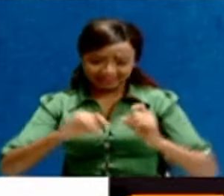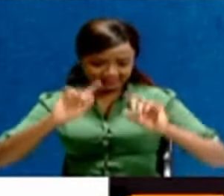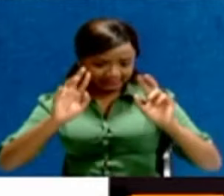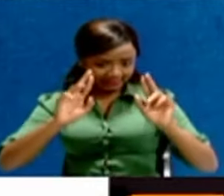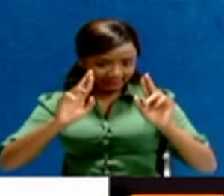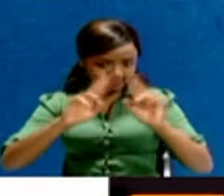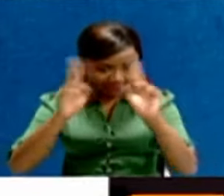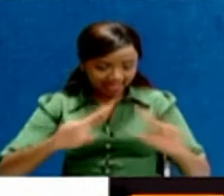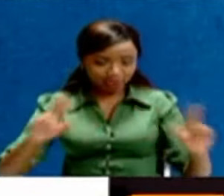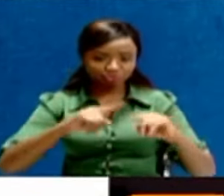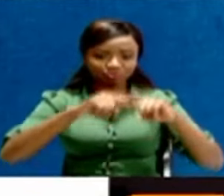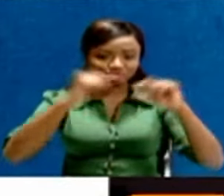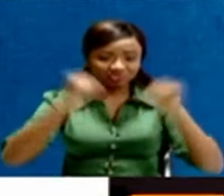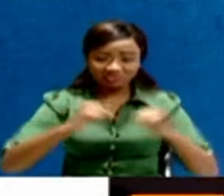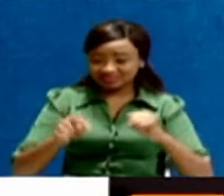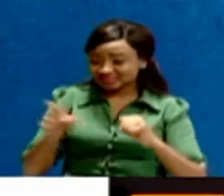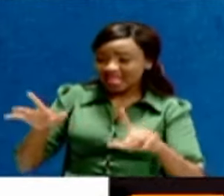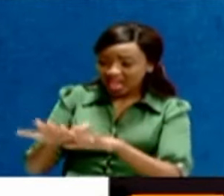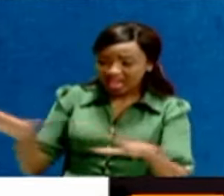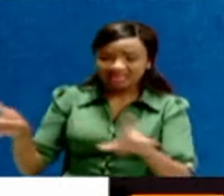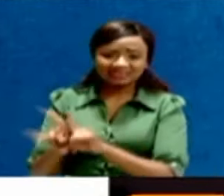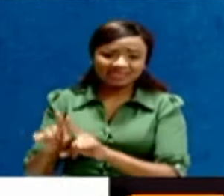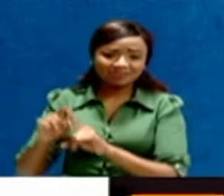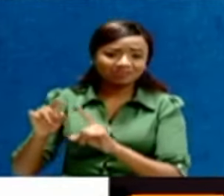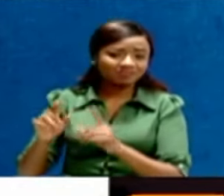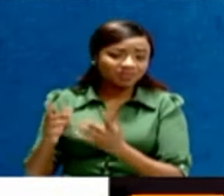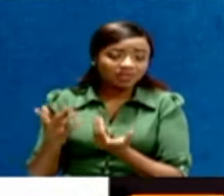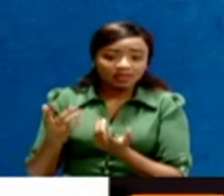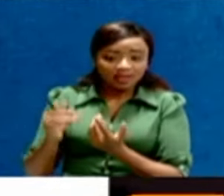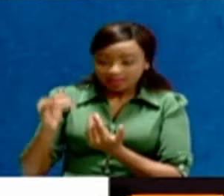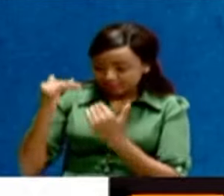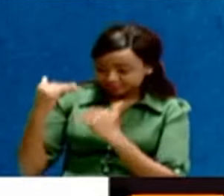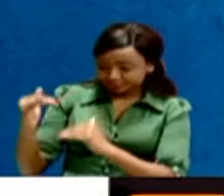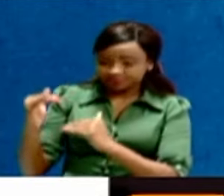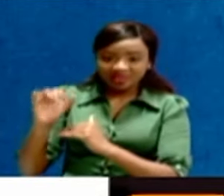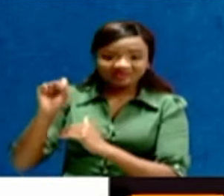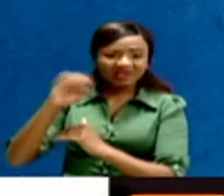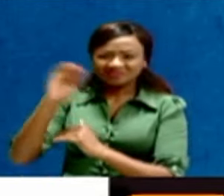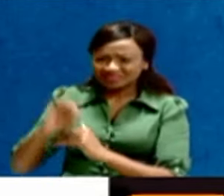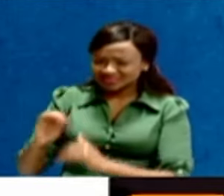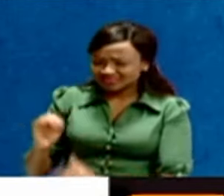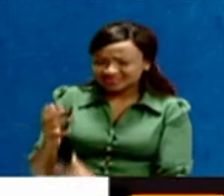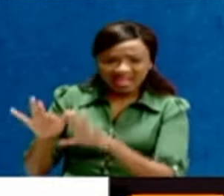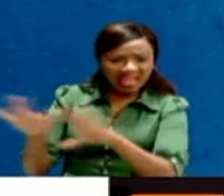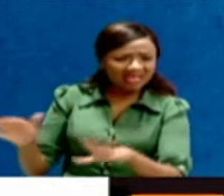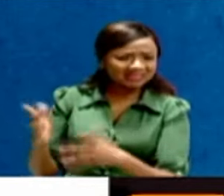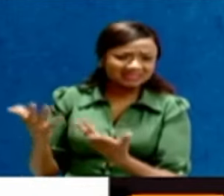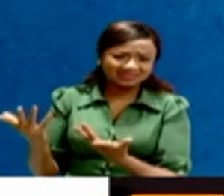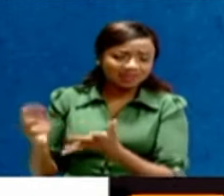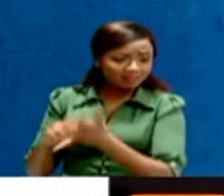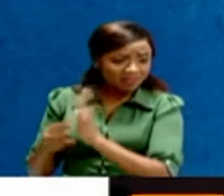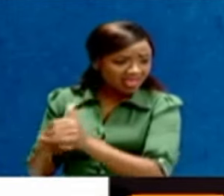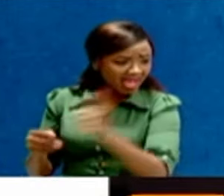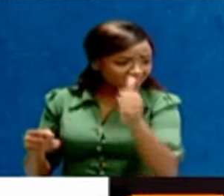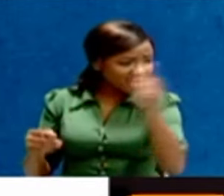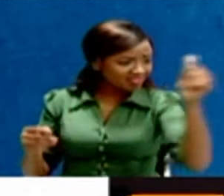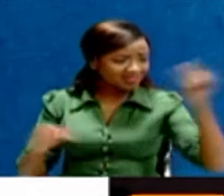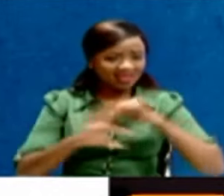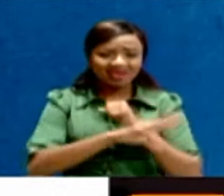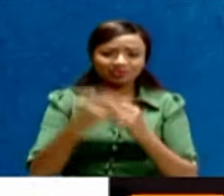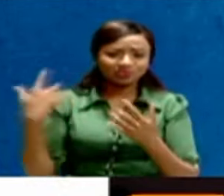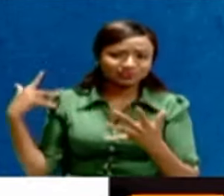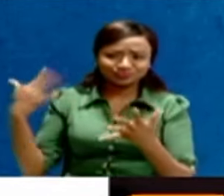also the issue of land. So when you cap land at 5%, you really disadvantage a lot of counties which have been marginalized